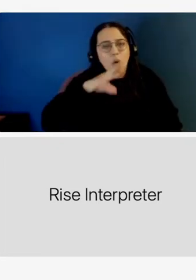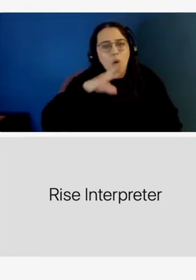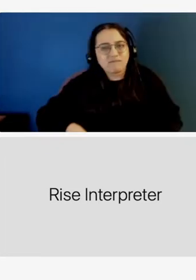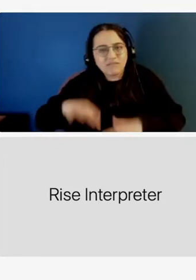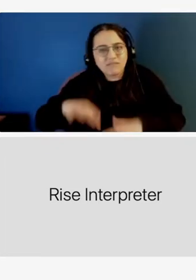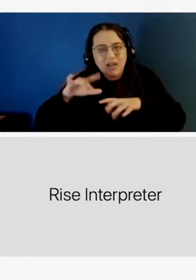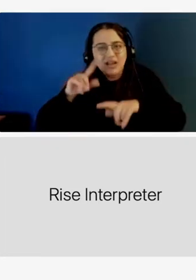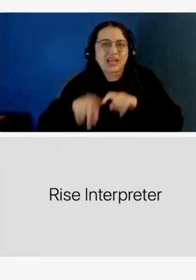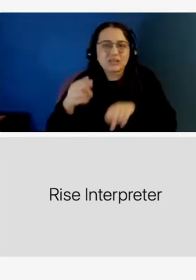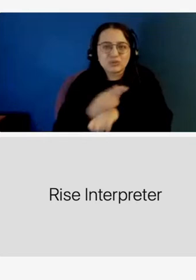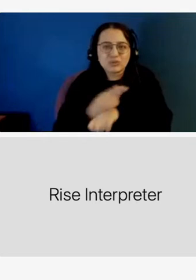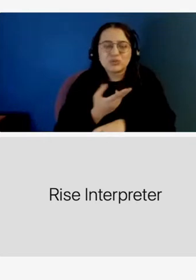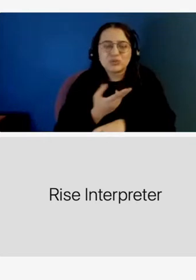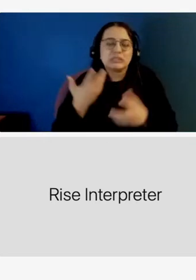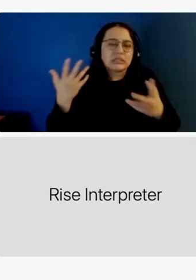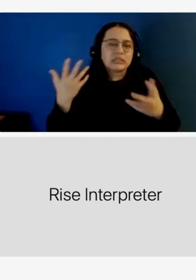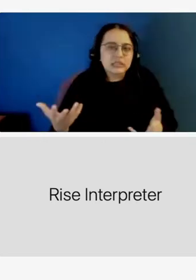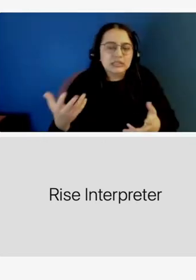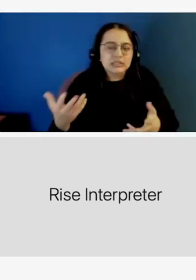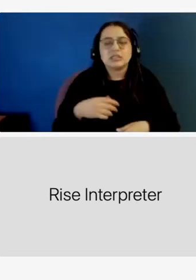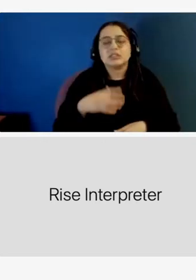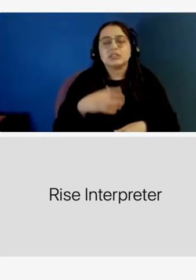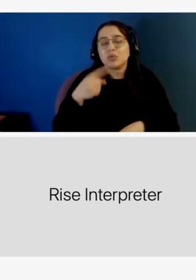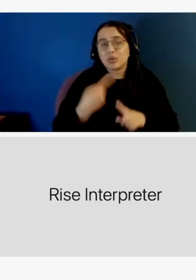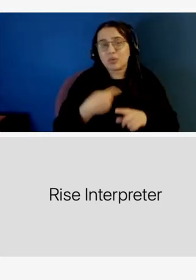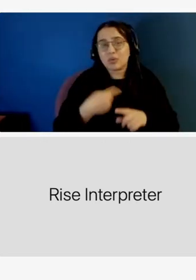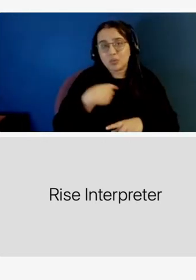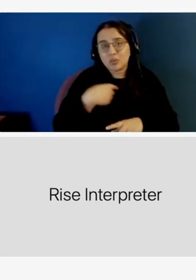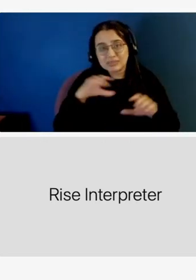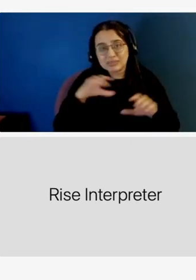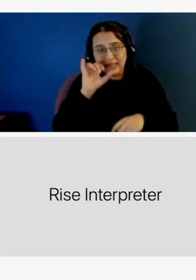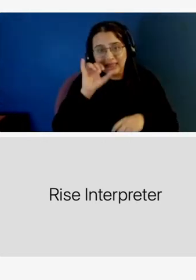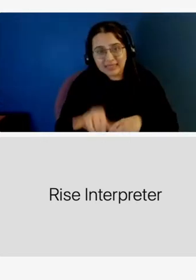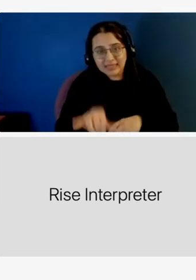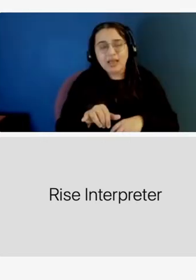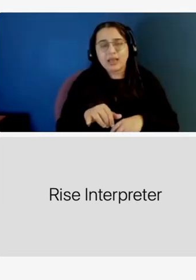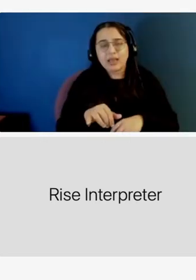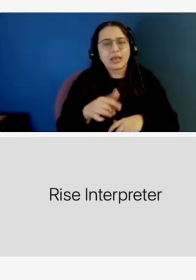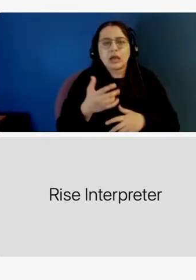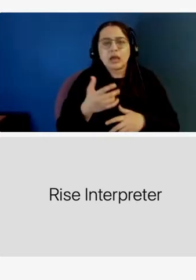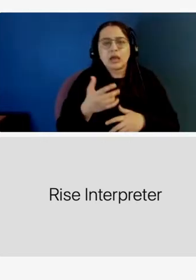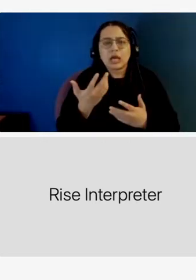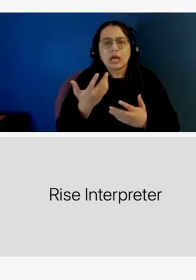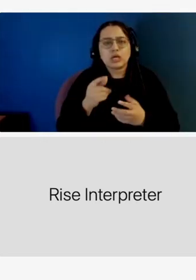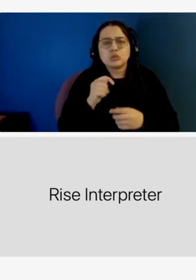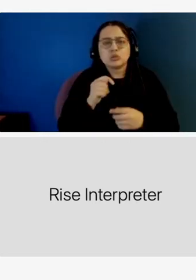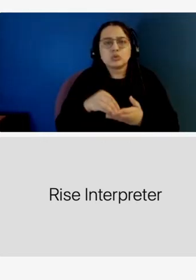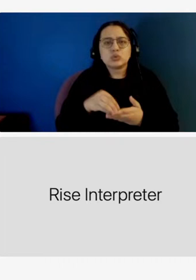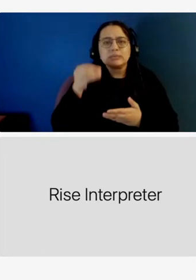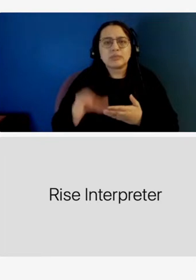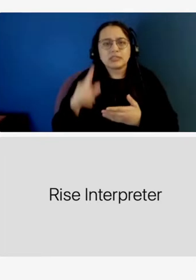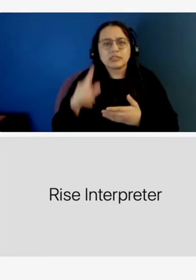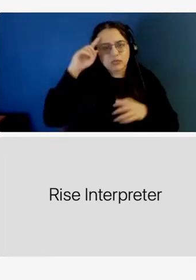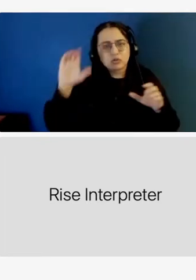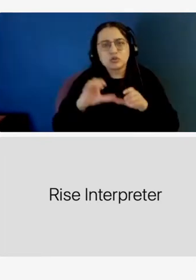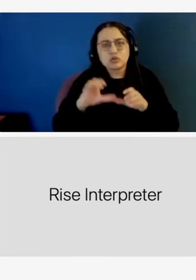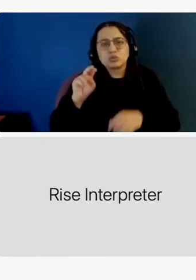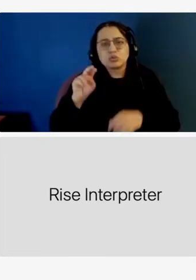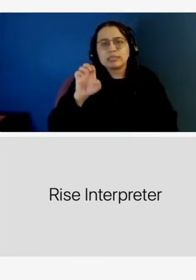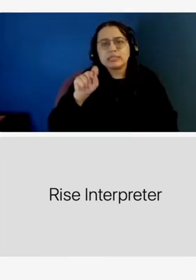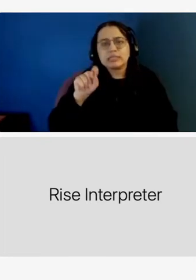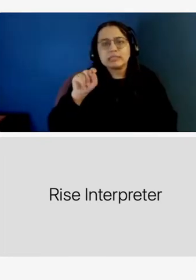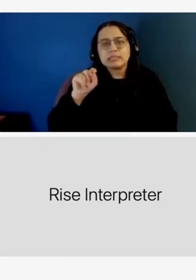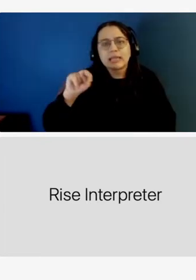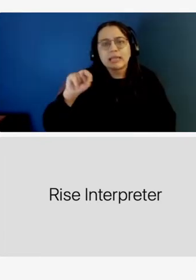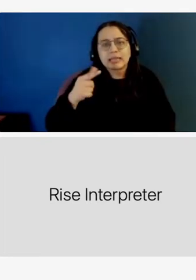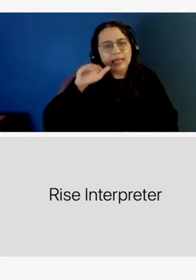When we did that, it was too expensive to do the netting at that time. And now we've had this